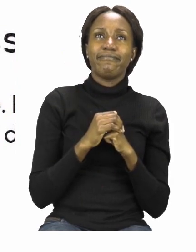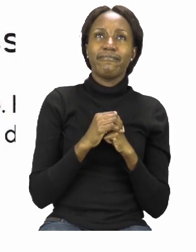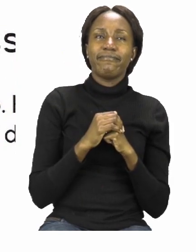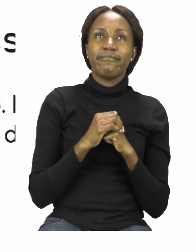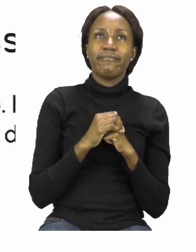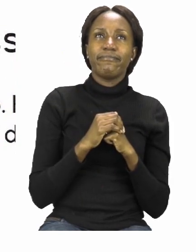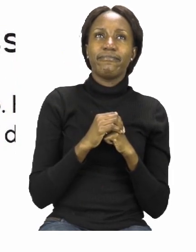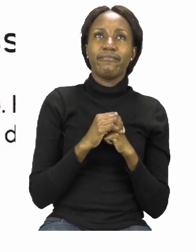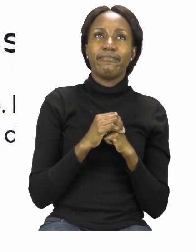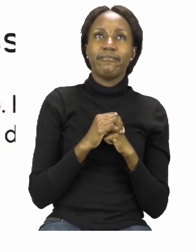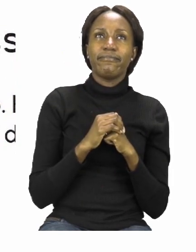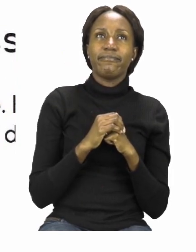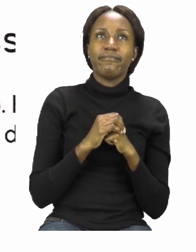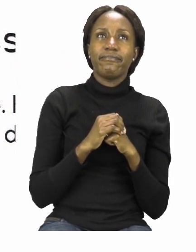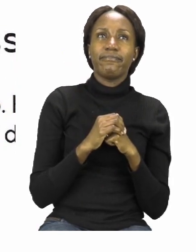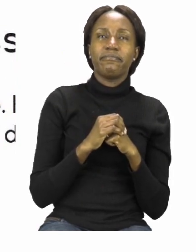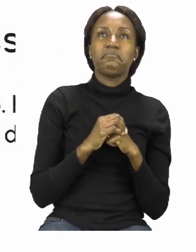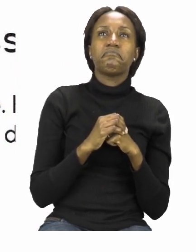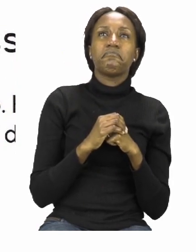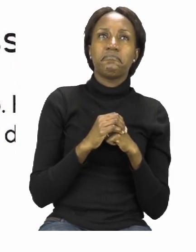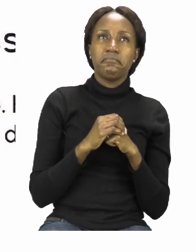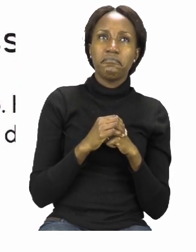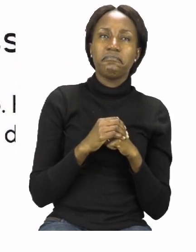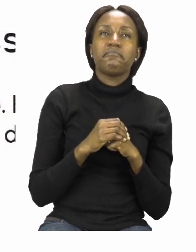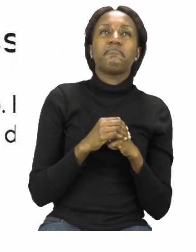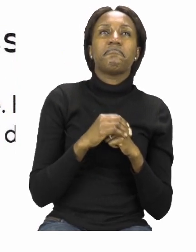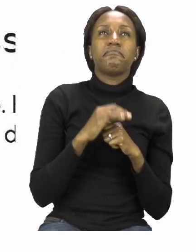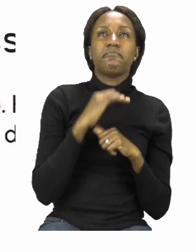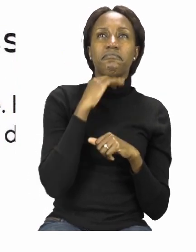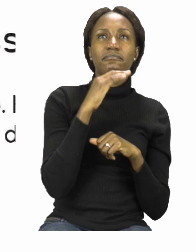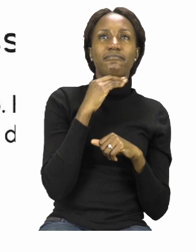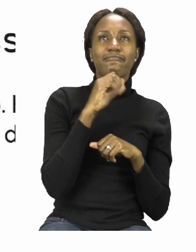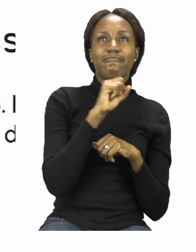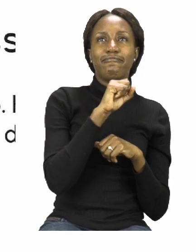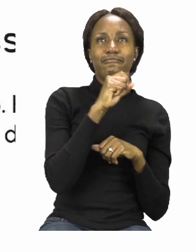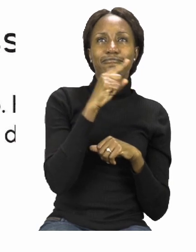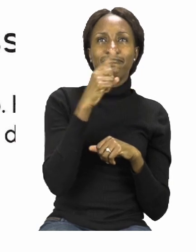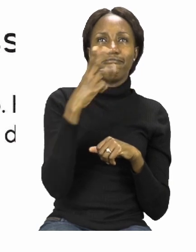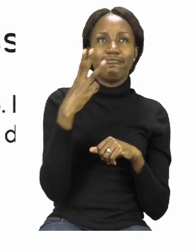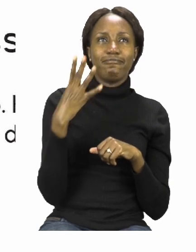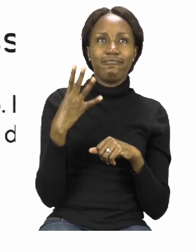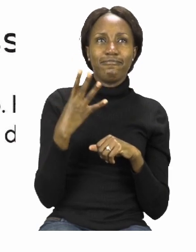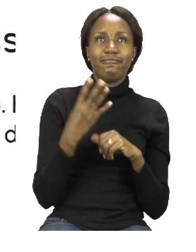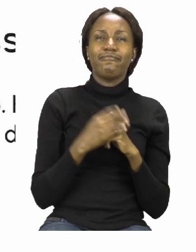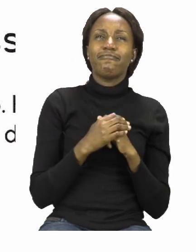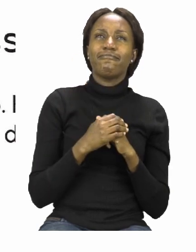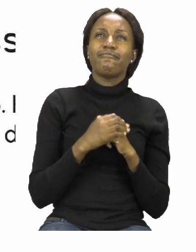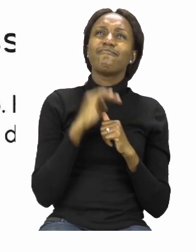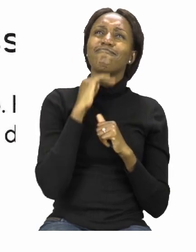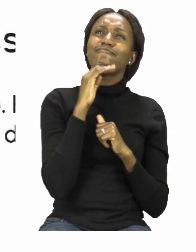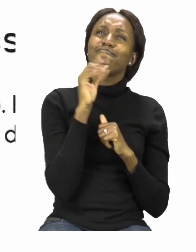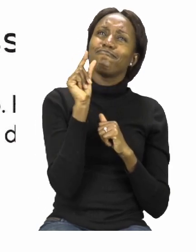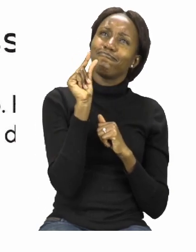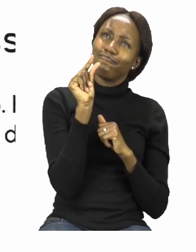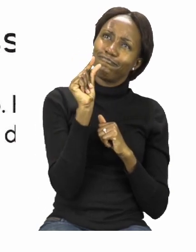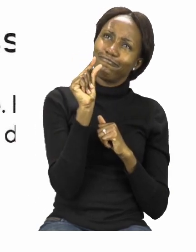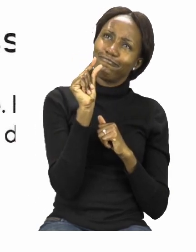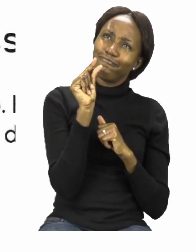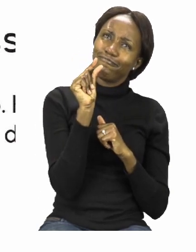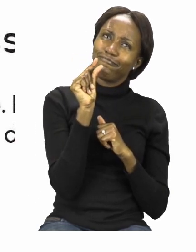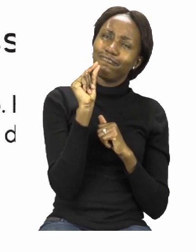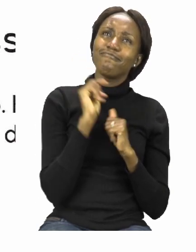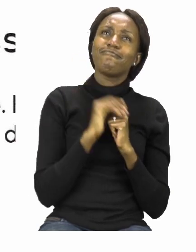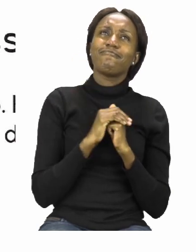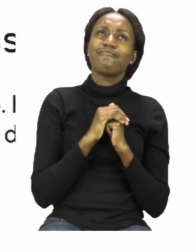we are going to be doing problem solving sums. Now remember, these are small stories or short stories